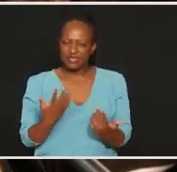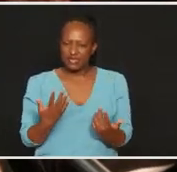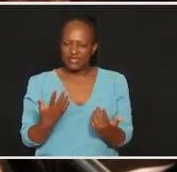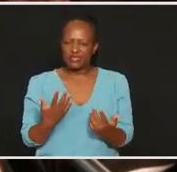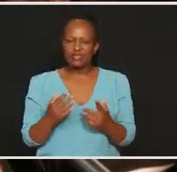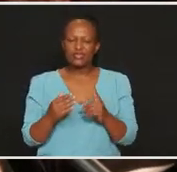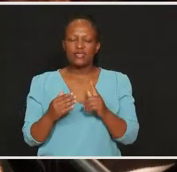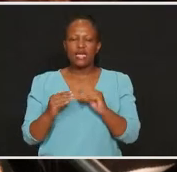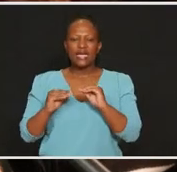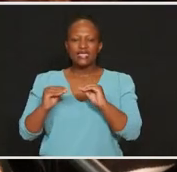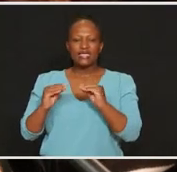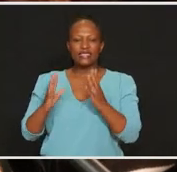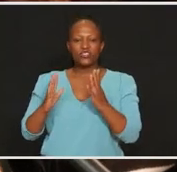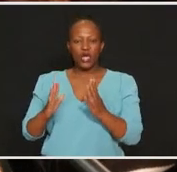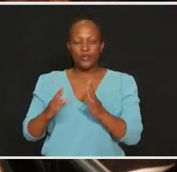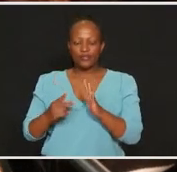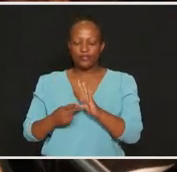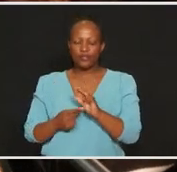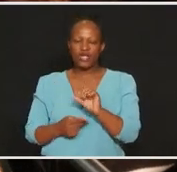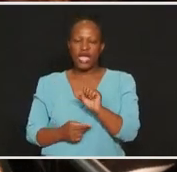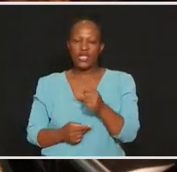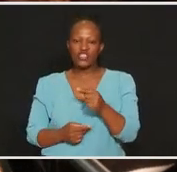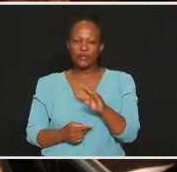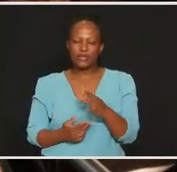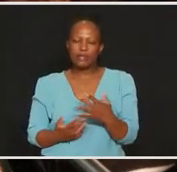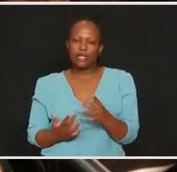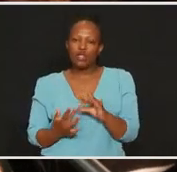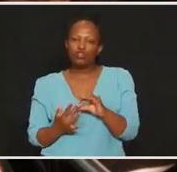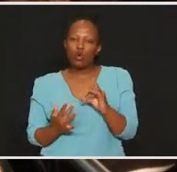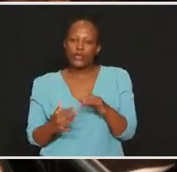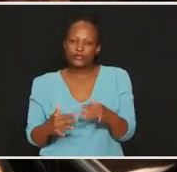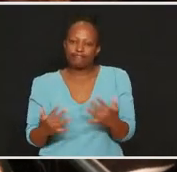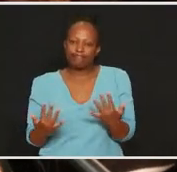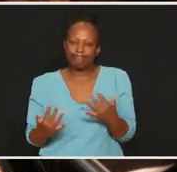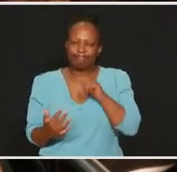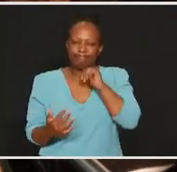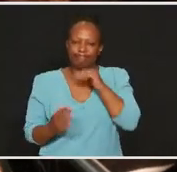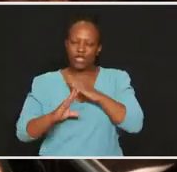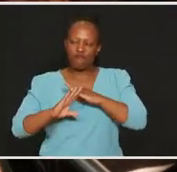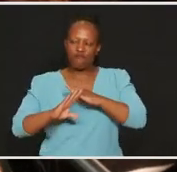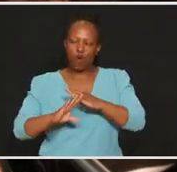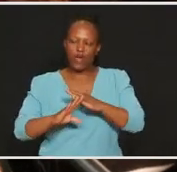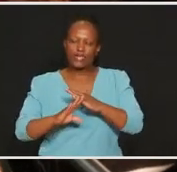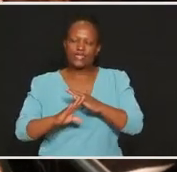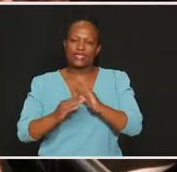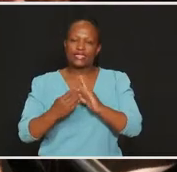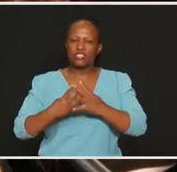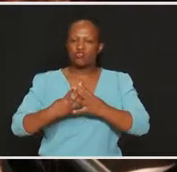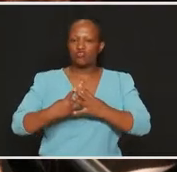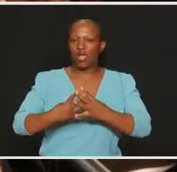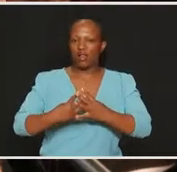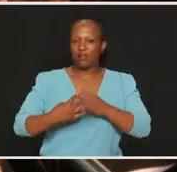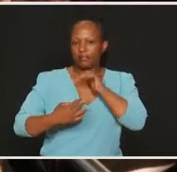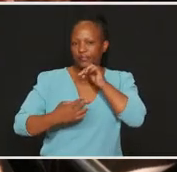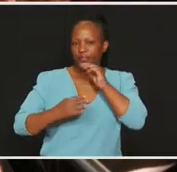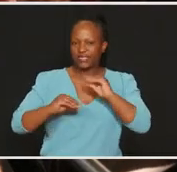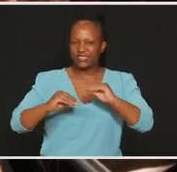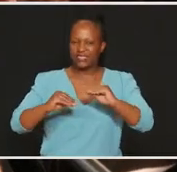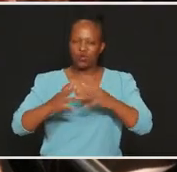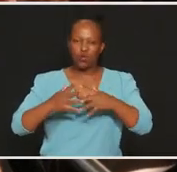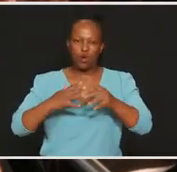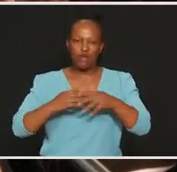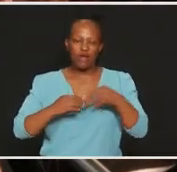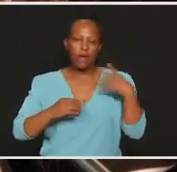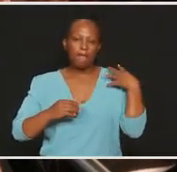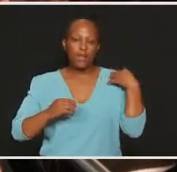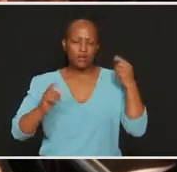and sgb will not have a choice if they want to avoid jail they will have to teach and Implement whatever the minister makes